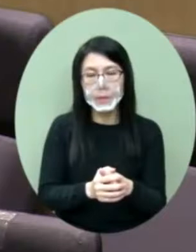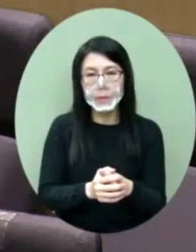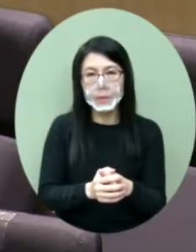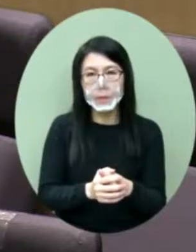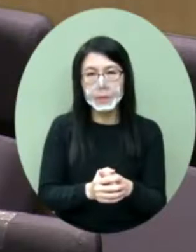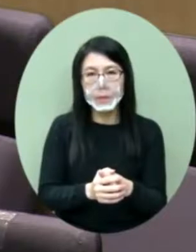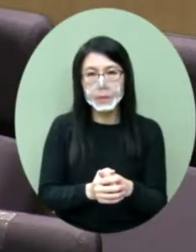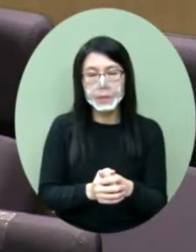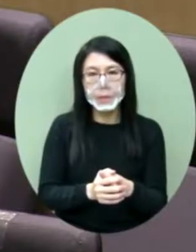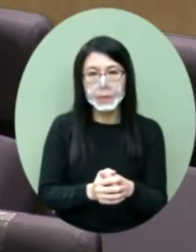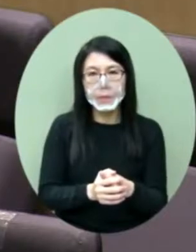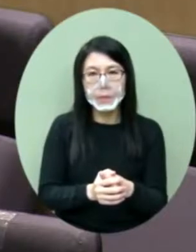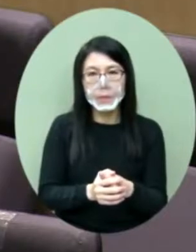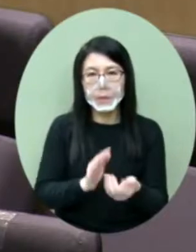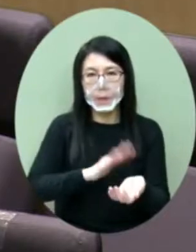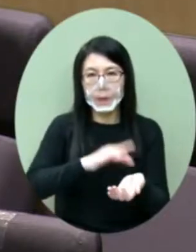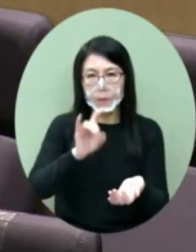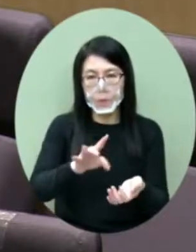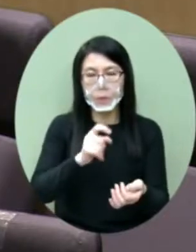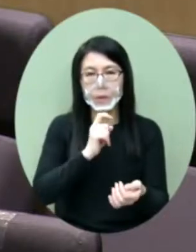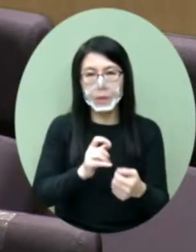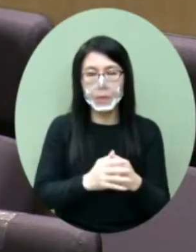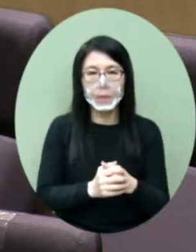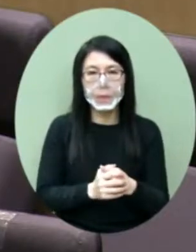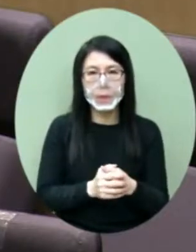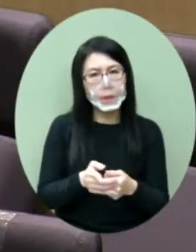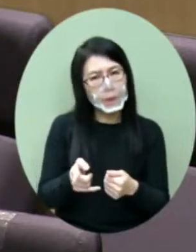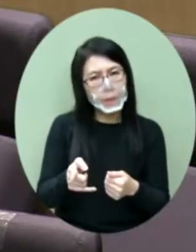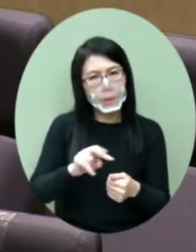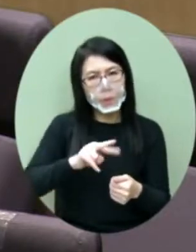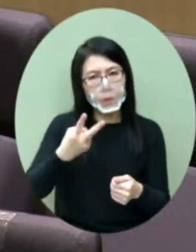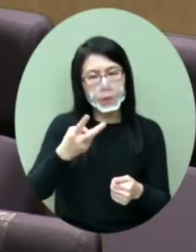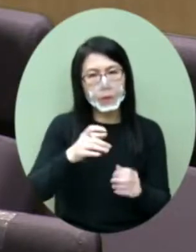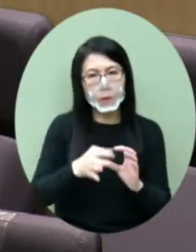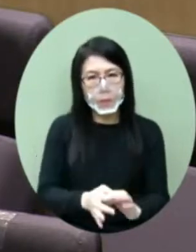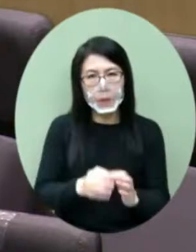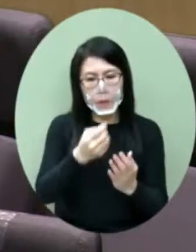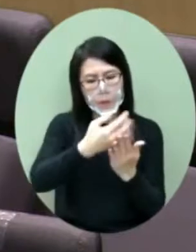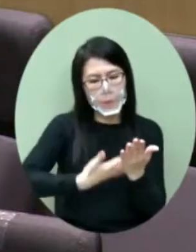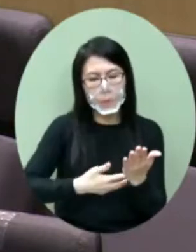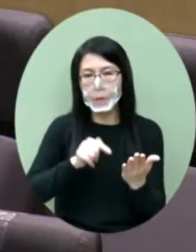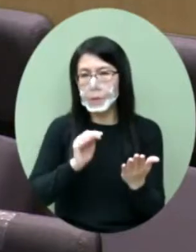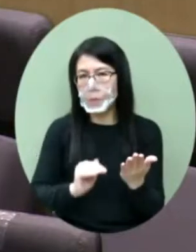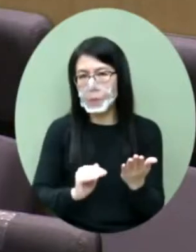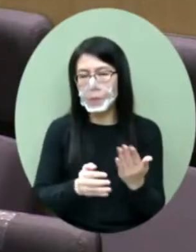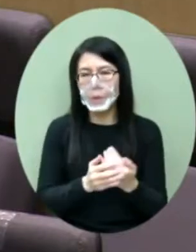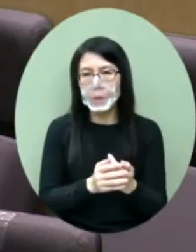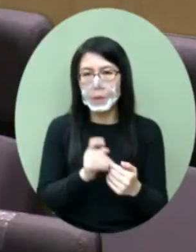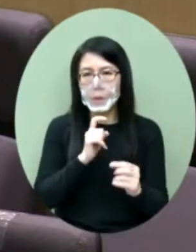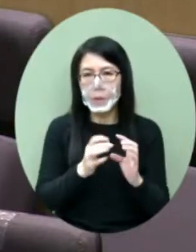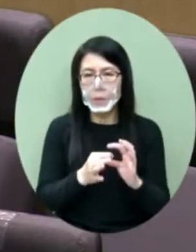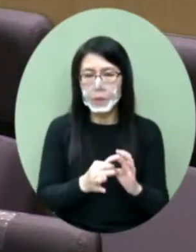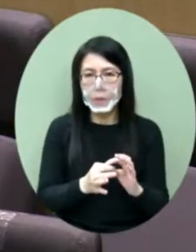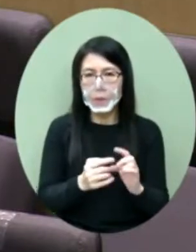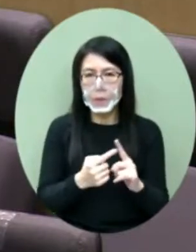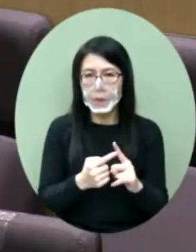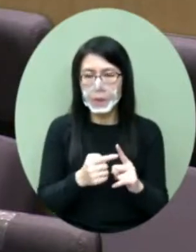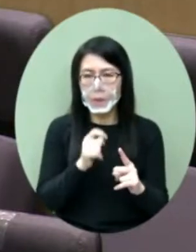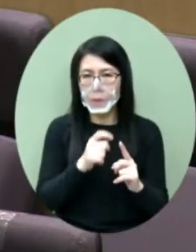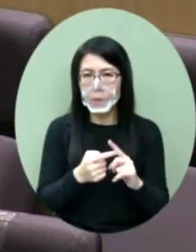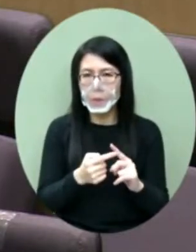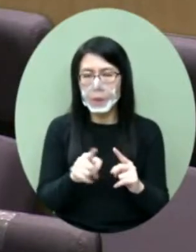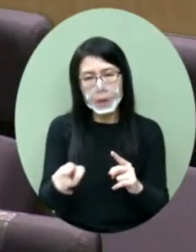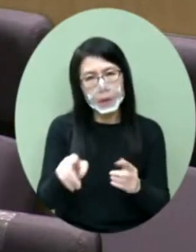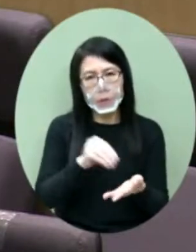fatality rate in the future? Can you explain how health officials determine if somebody died of COVID or not? How many deaths